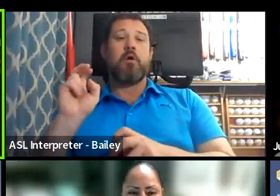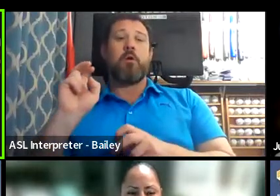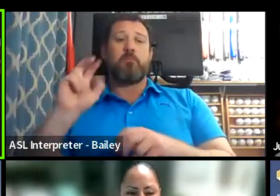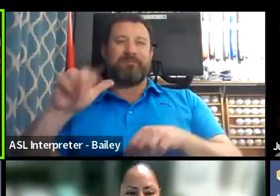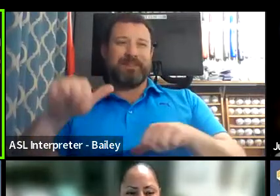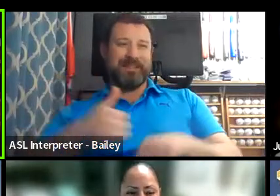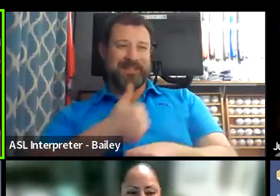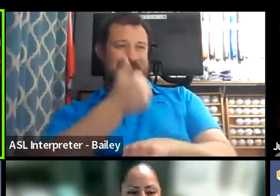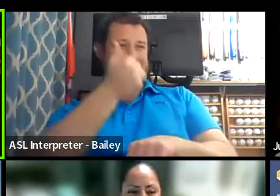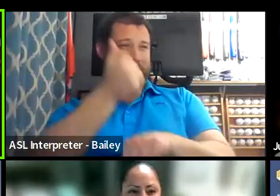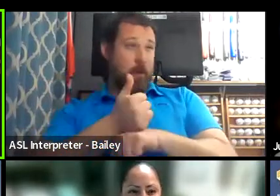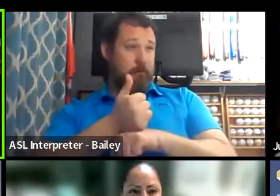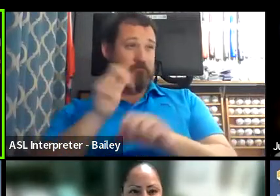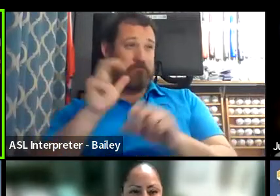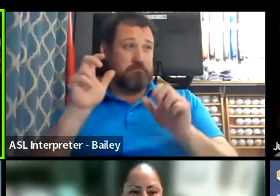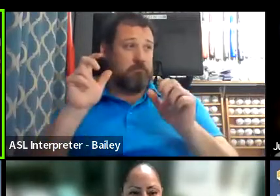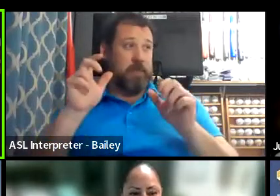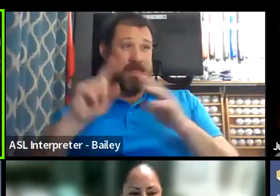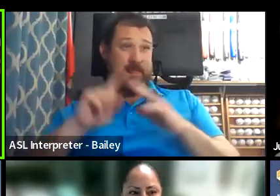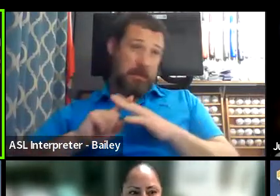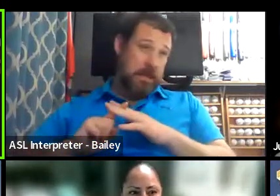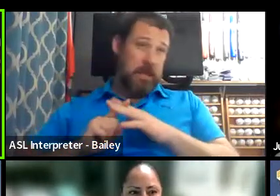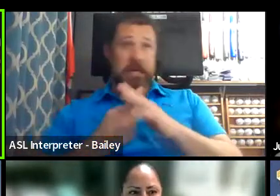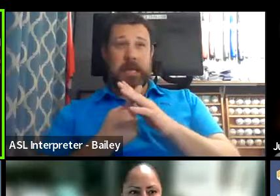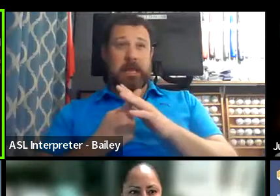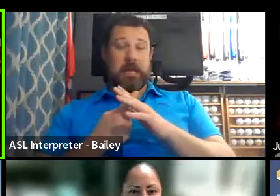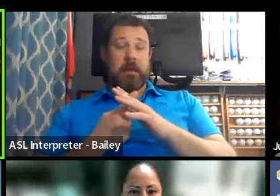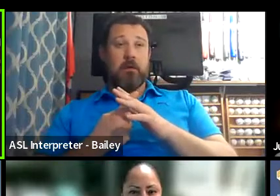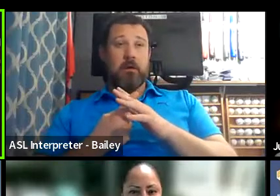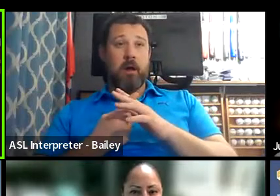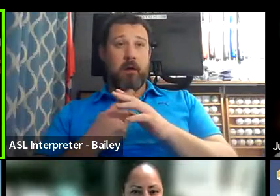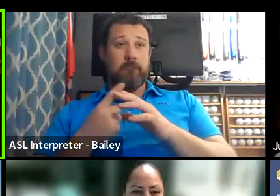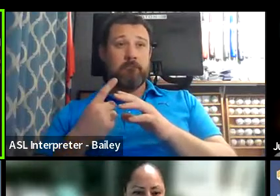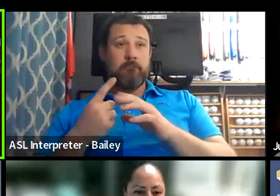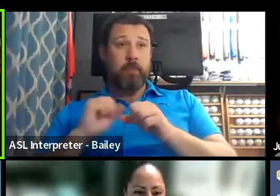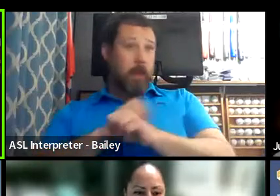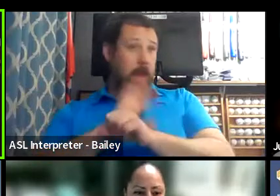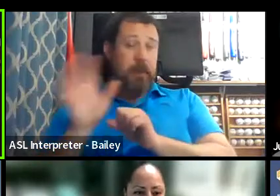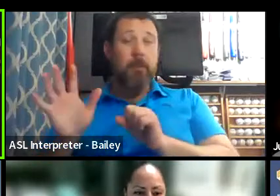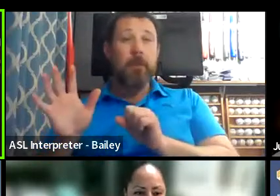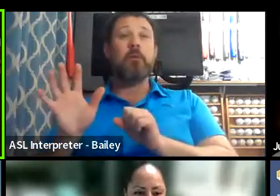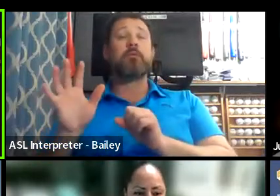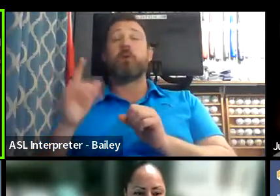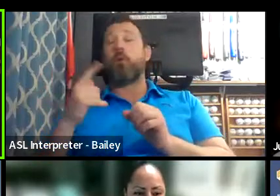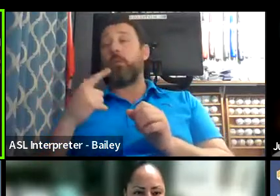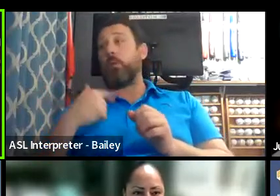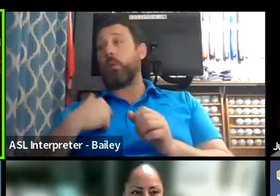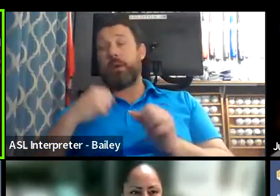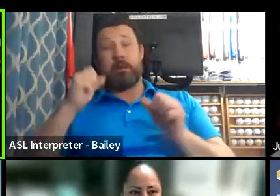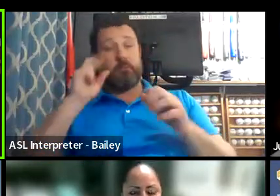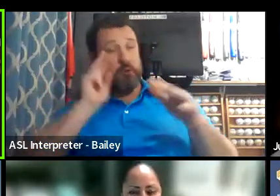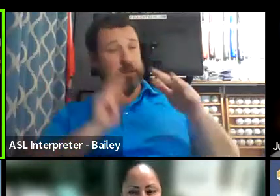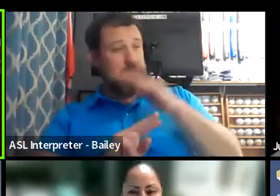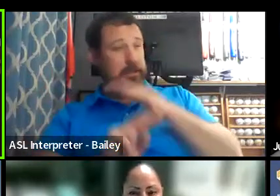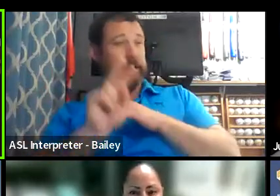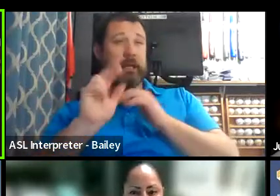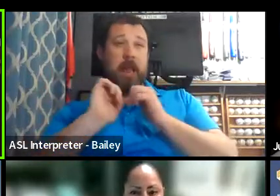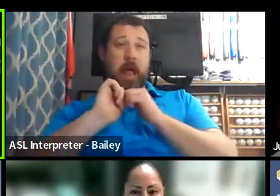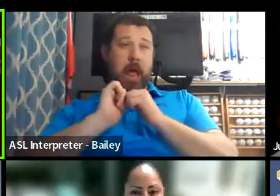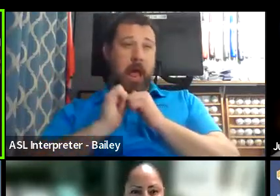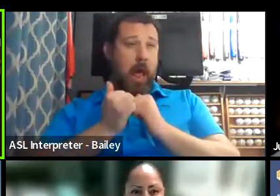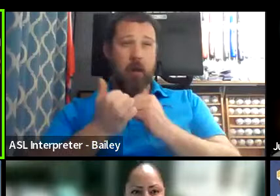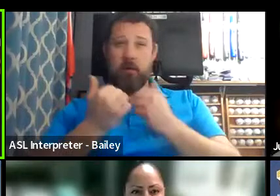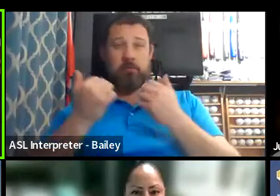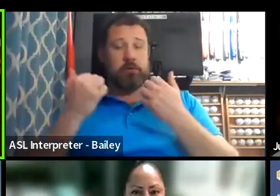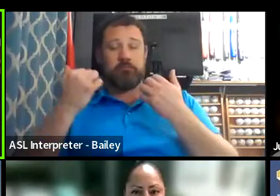place at the beginning of the pandemic. And I don't know that we all predicted how it would all converge, the unwinding of